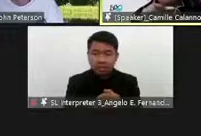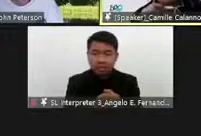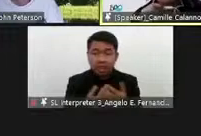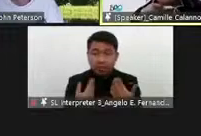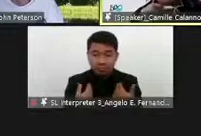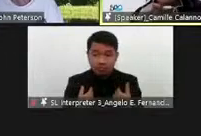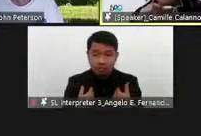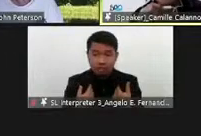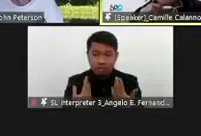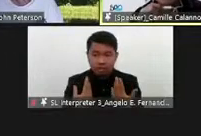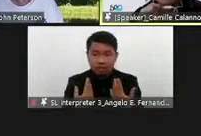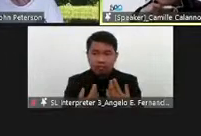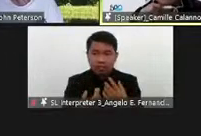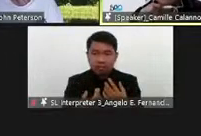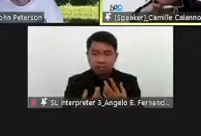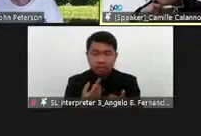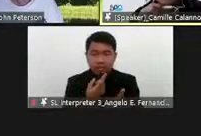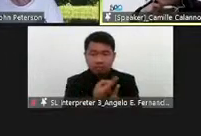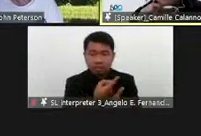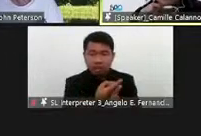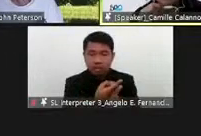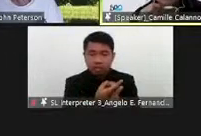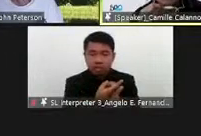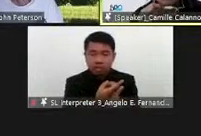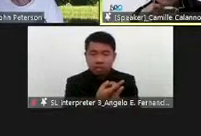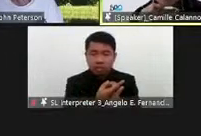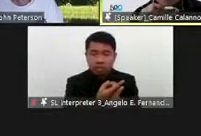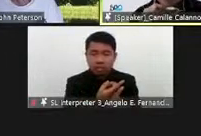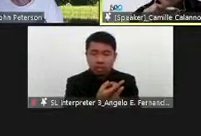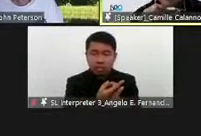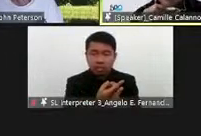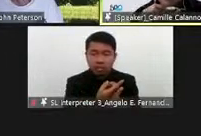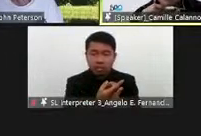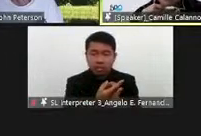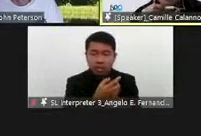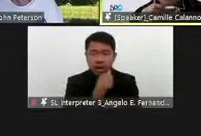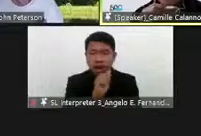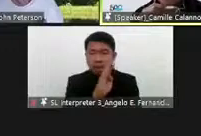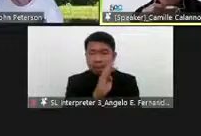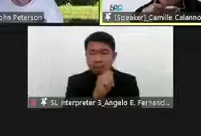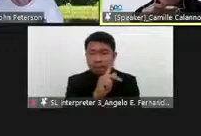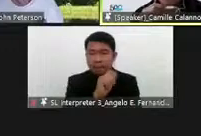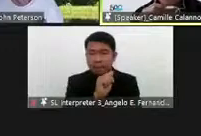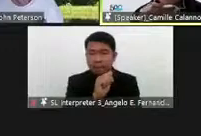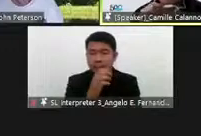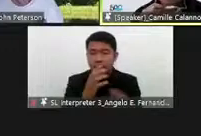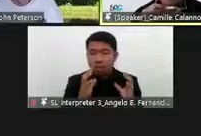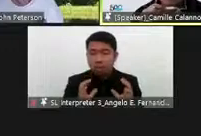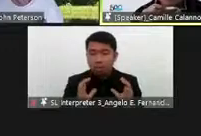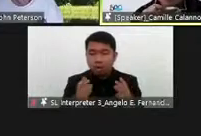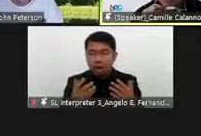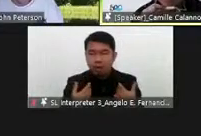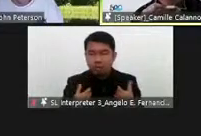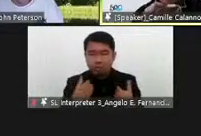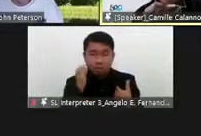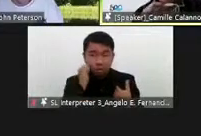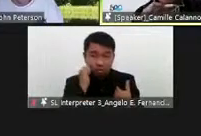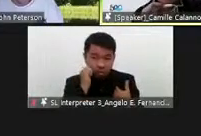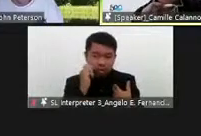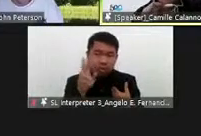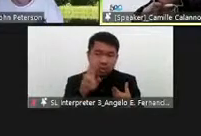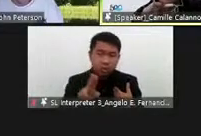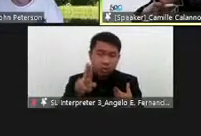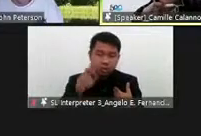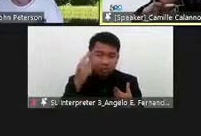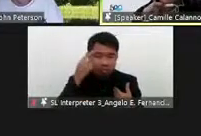collections, the ikat dyed abaca textiles are most are common in Mindanao. So